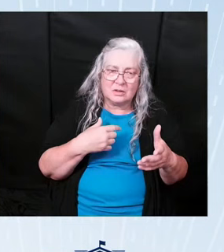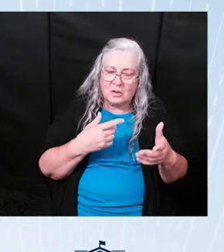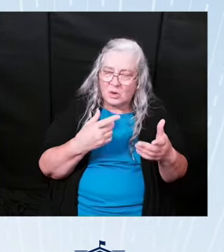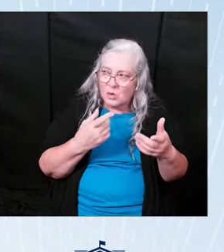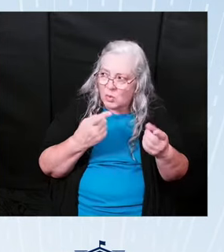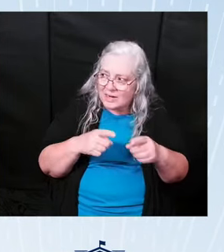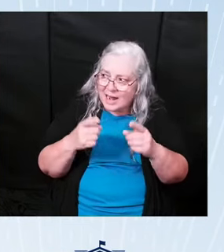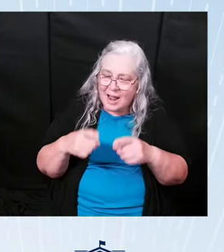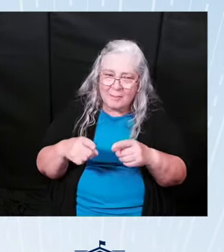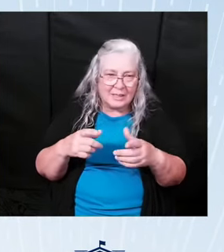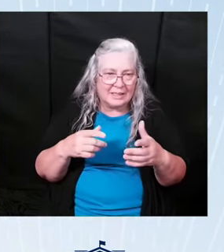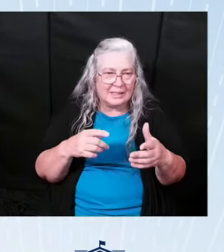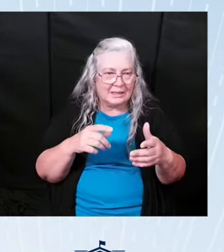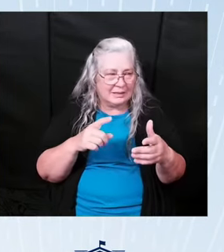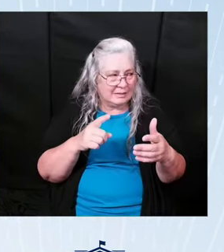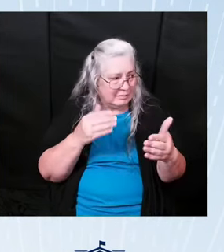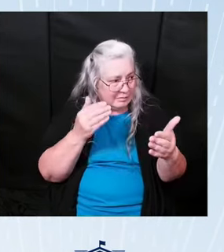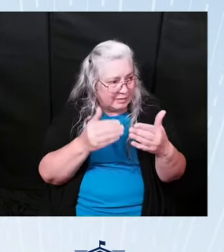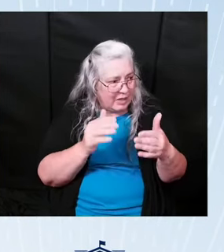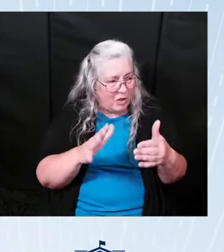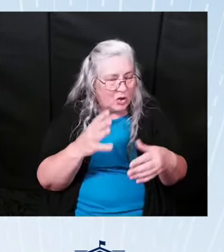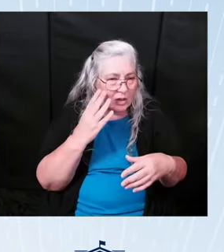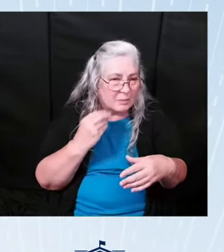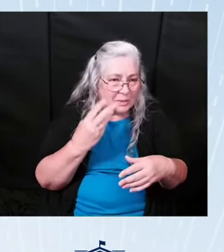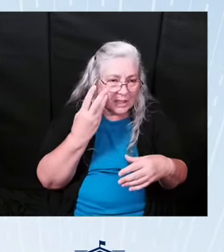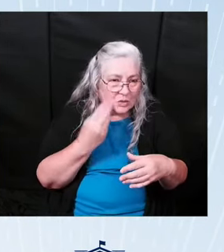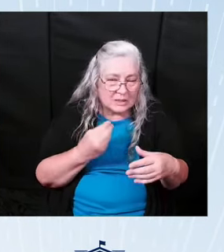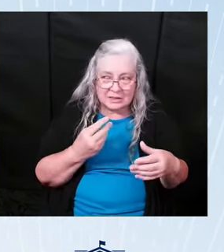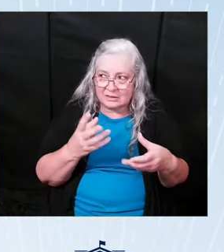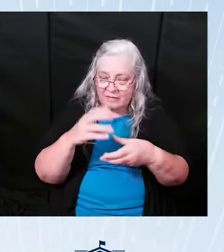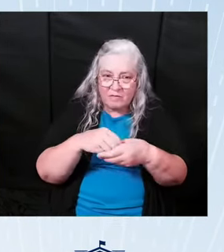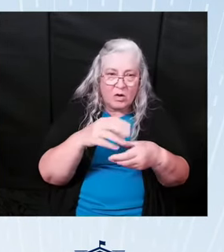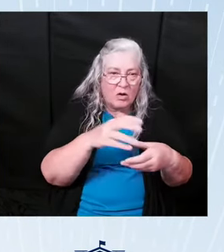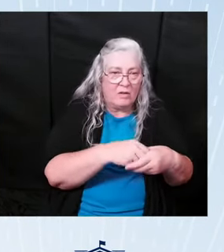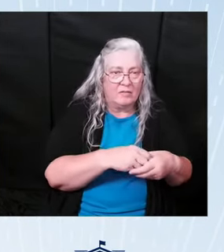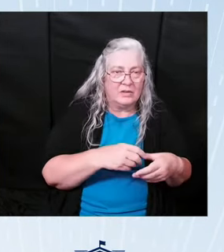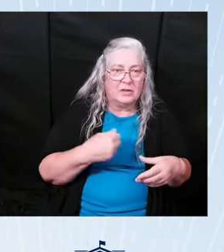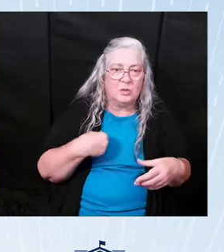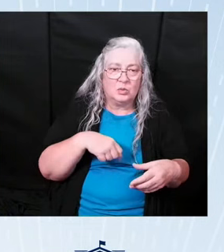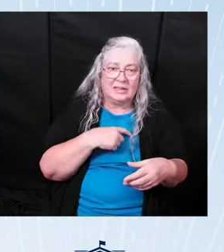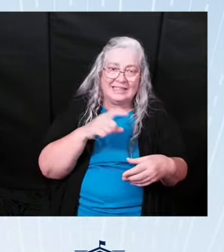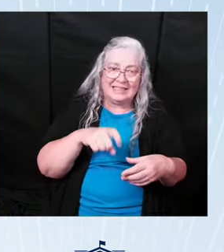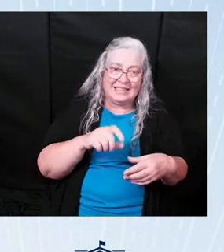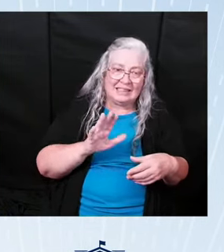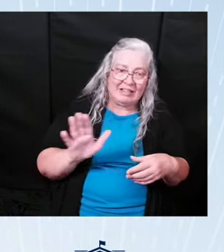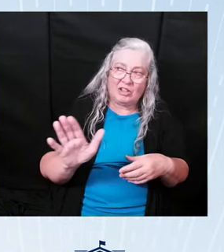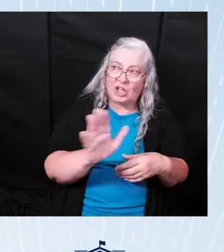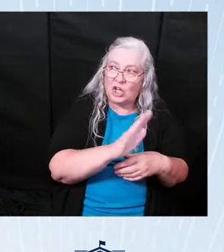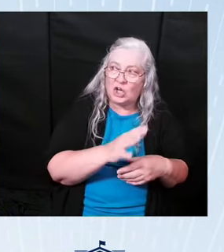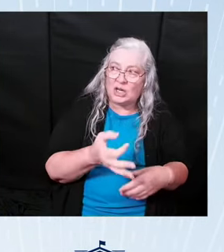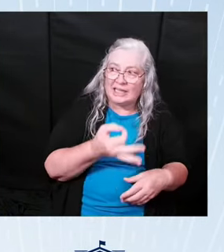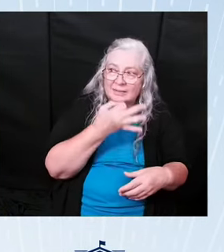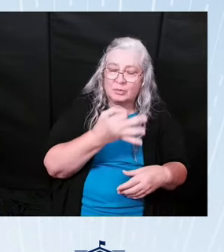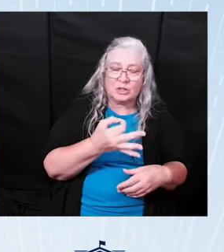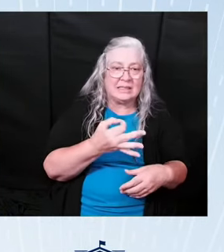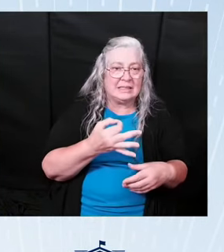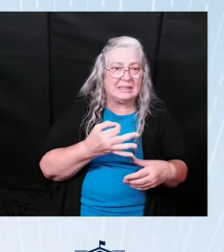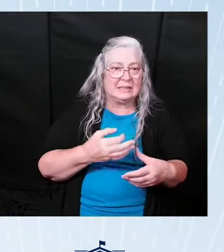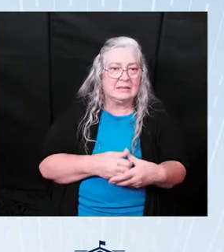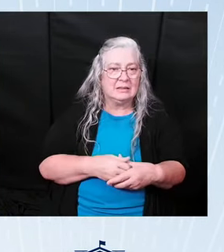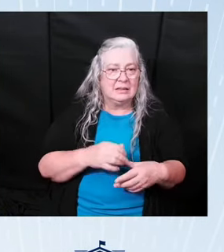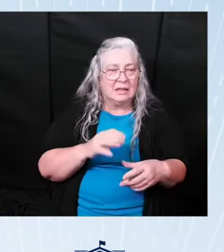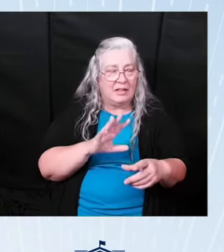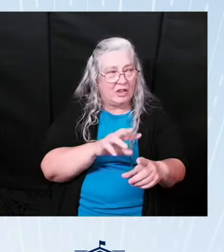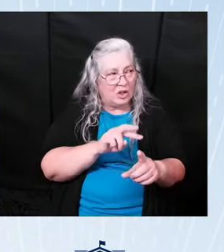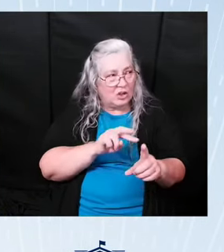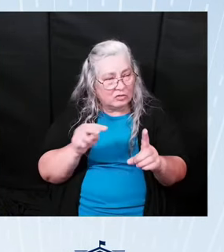experiences, we need their expertise from a perspective of the content or technical